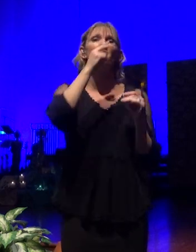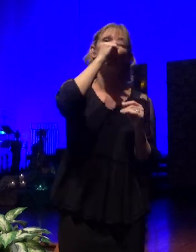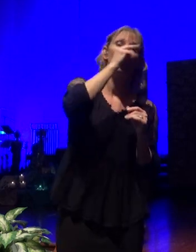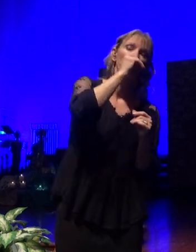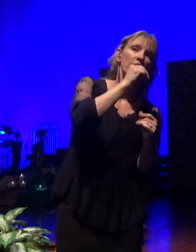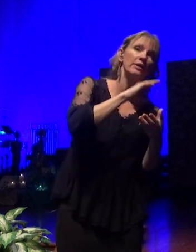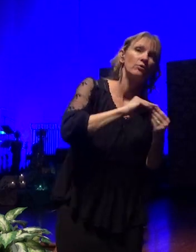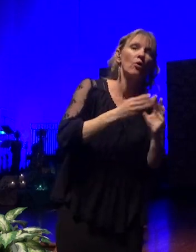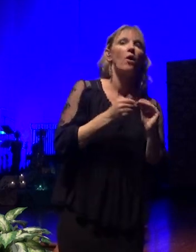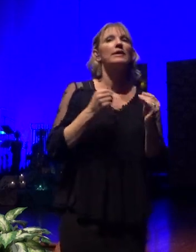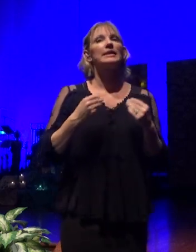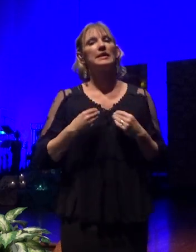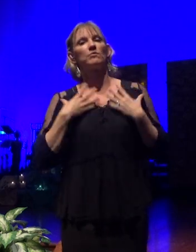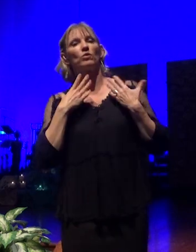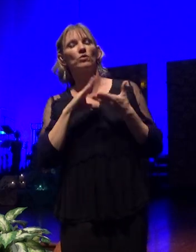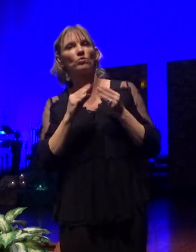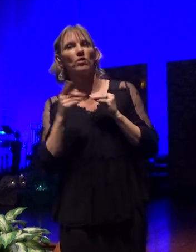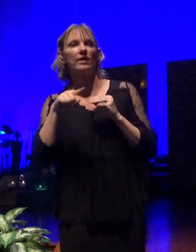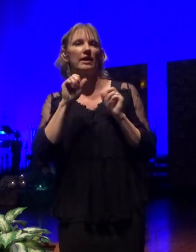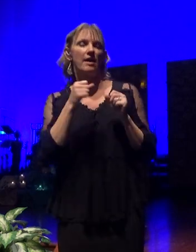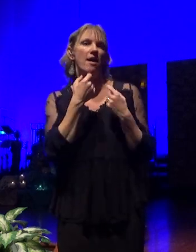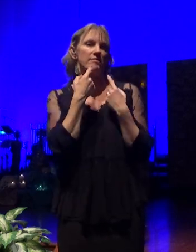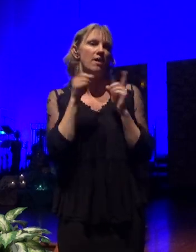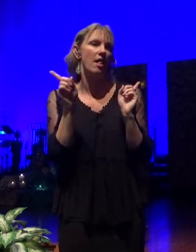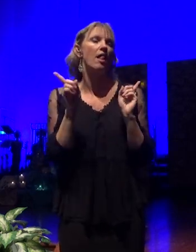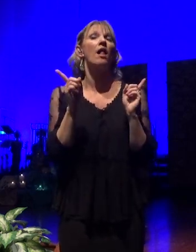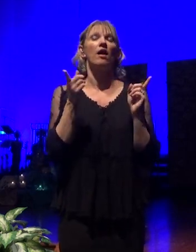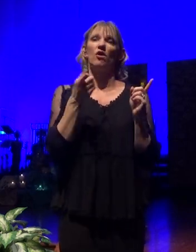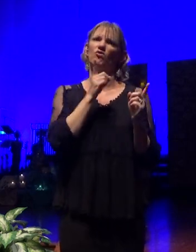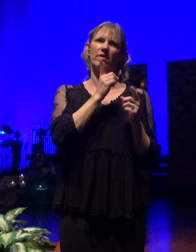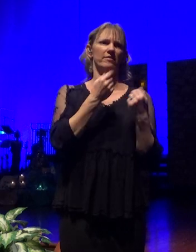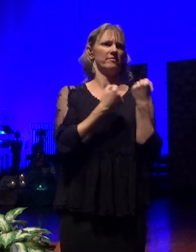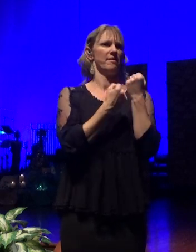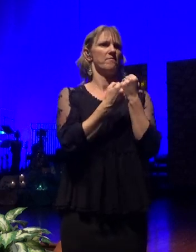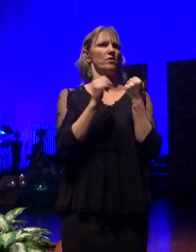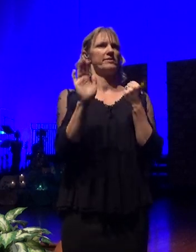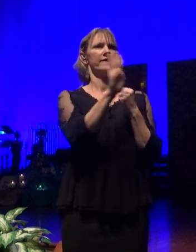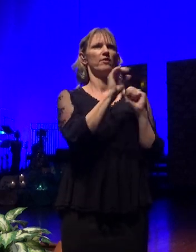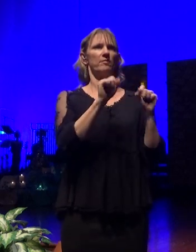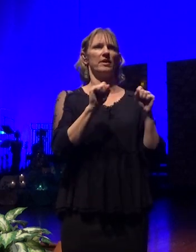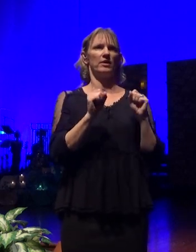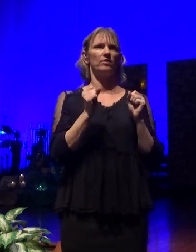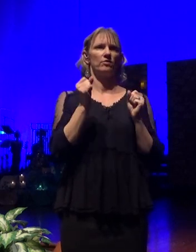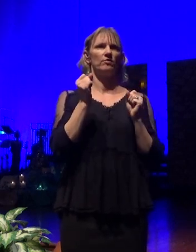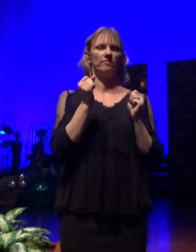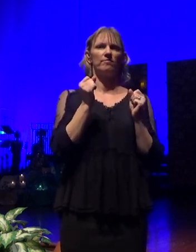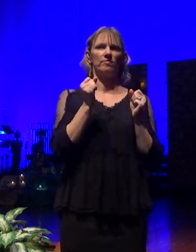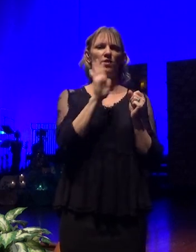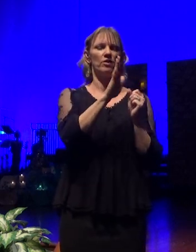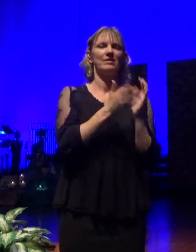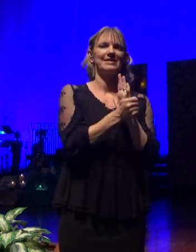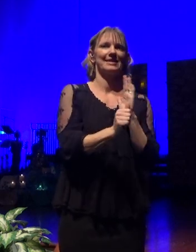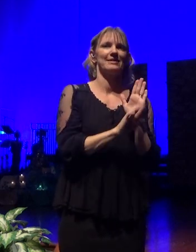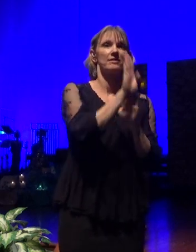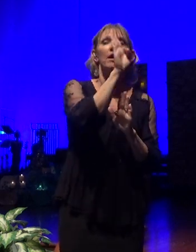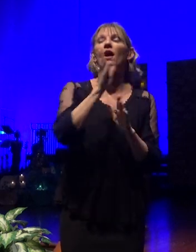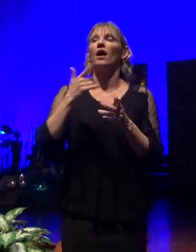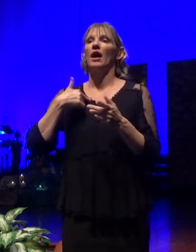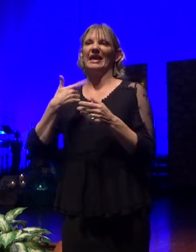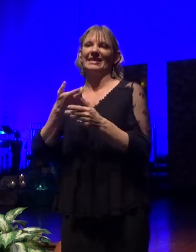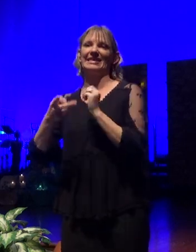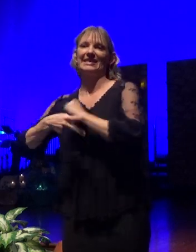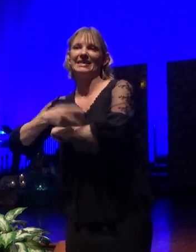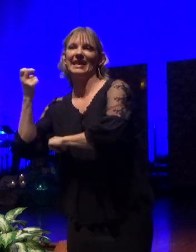inspirational stories that they can tell. And it really serves them in growing their skills, and it serves me in borrowing lots of